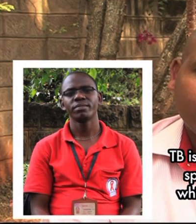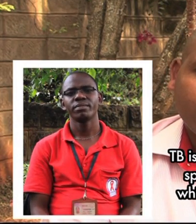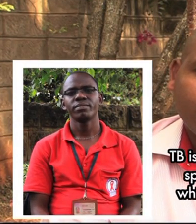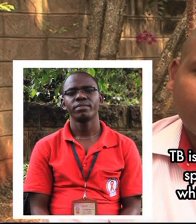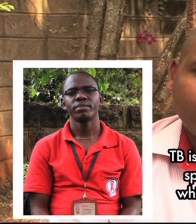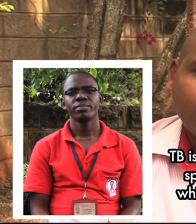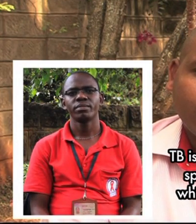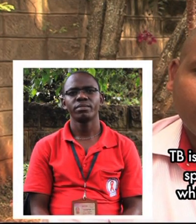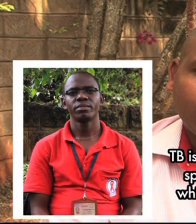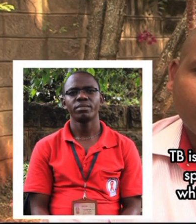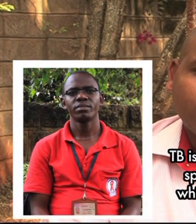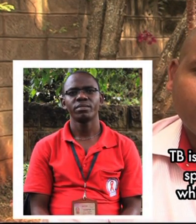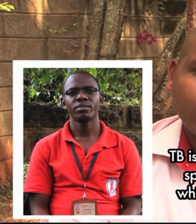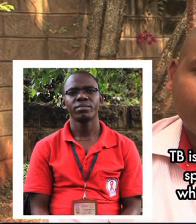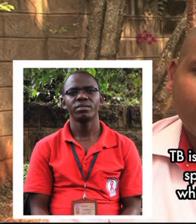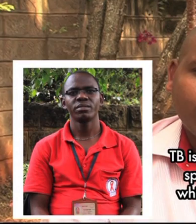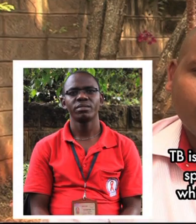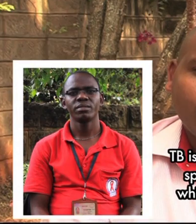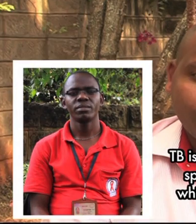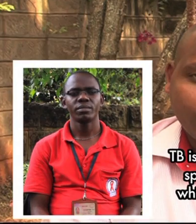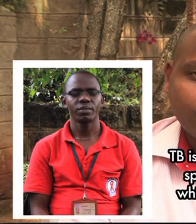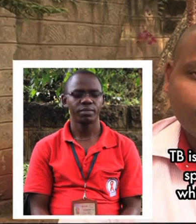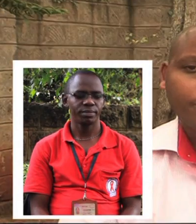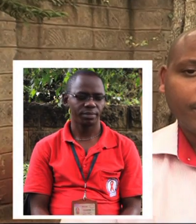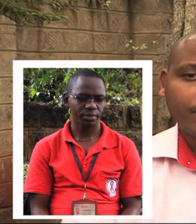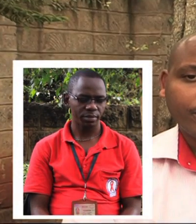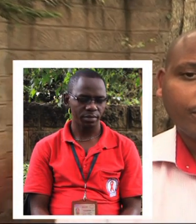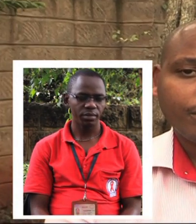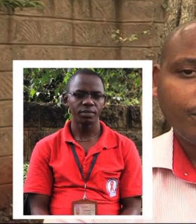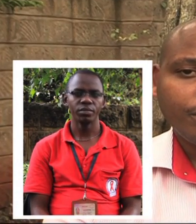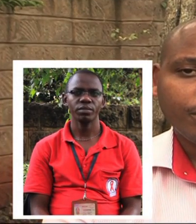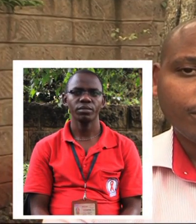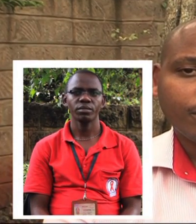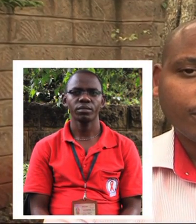droplets, which occur through coughing.